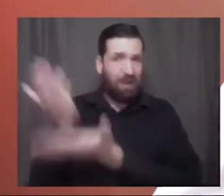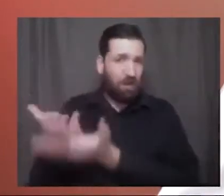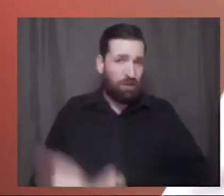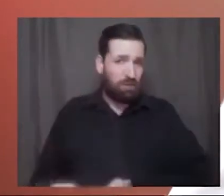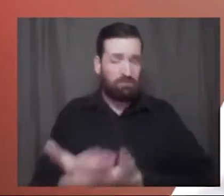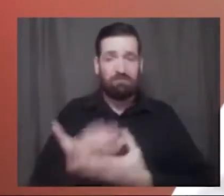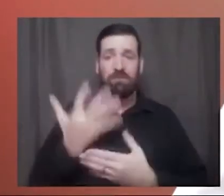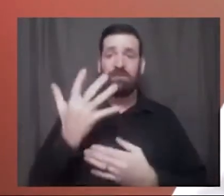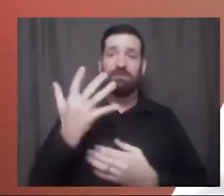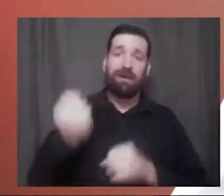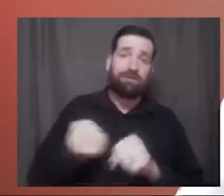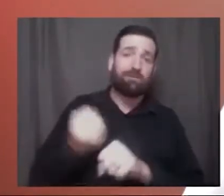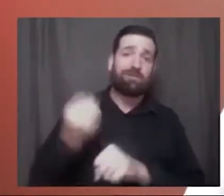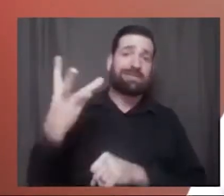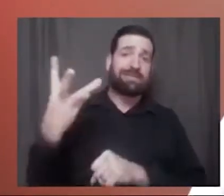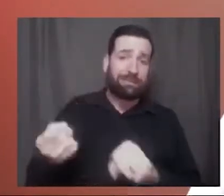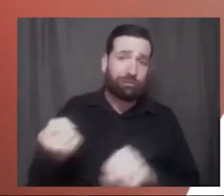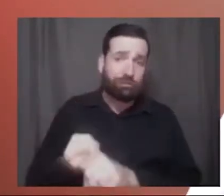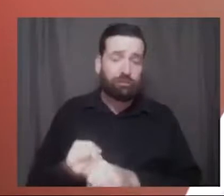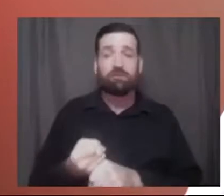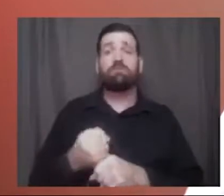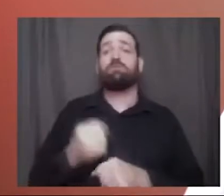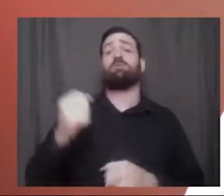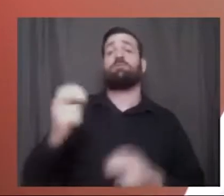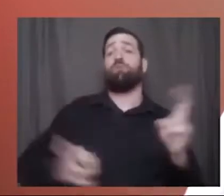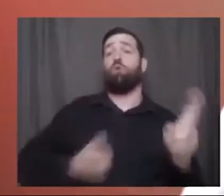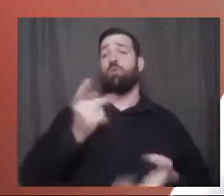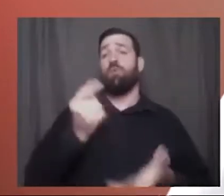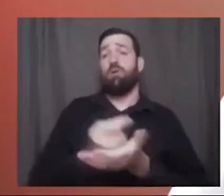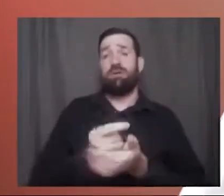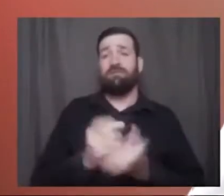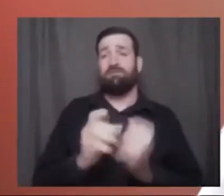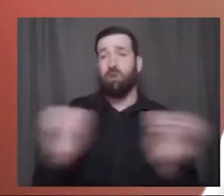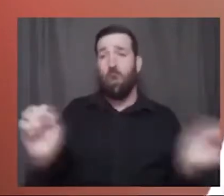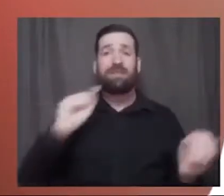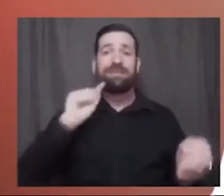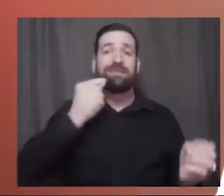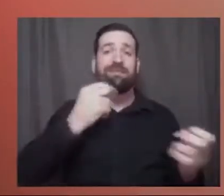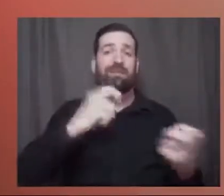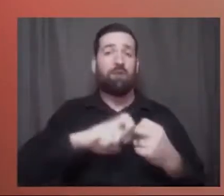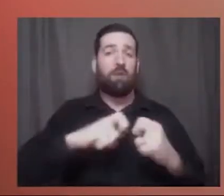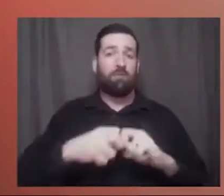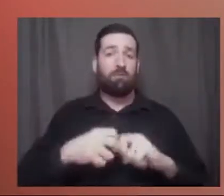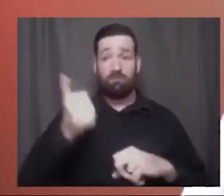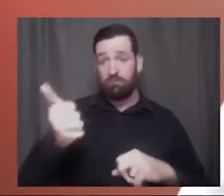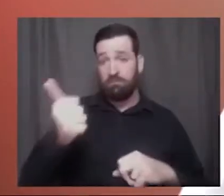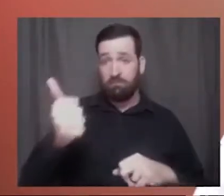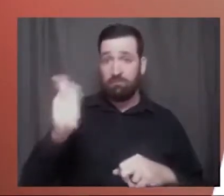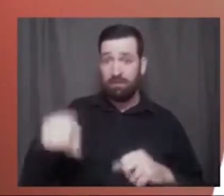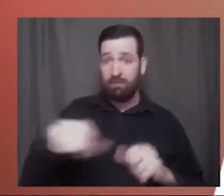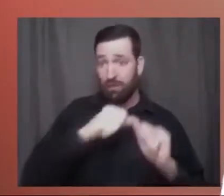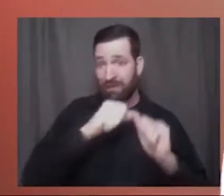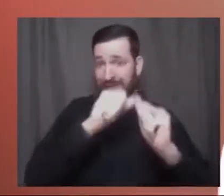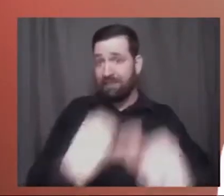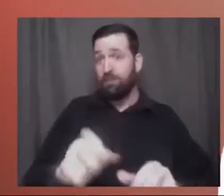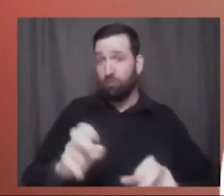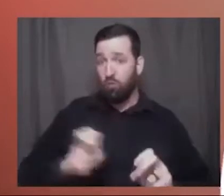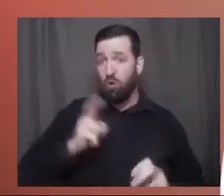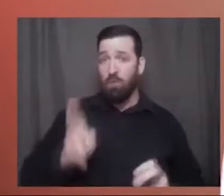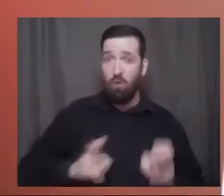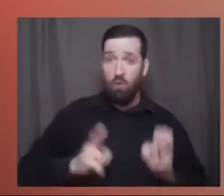being on hormone therapy, really there's no significant problem. If you're someone who has to be continued on hormone therapy for whatever reason after